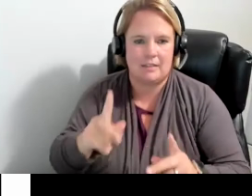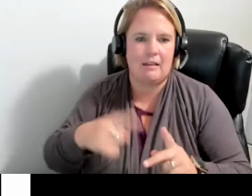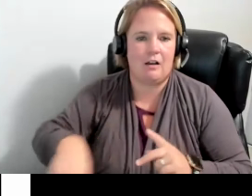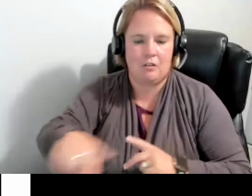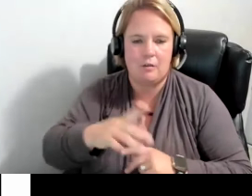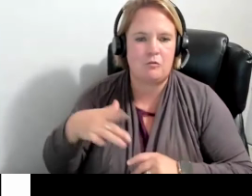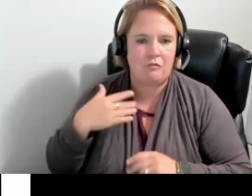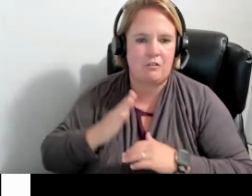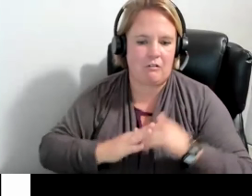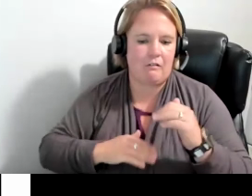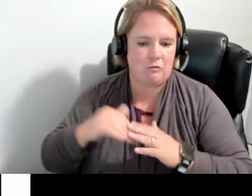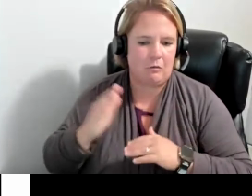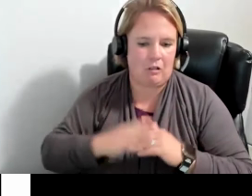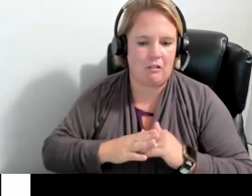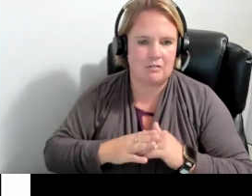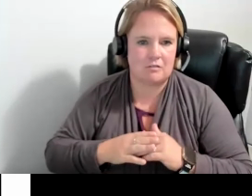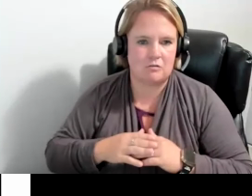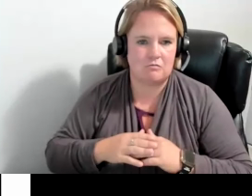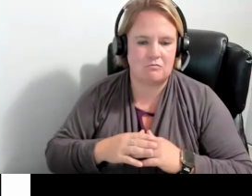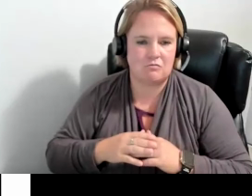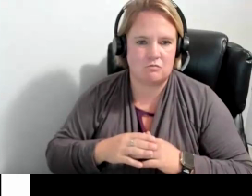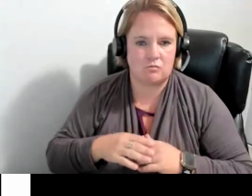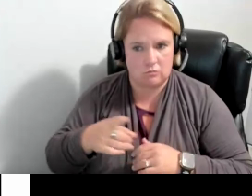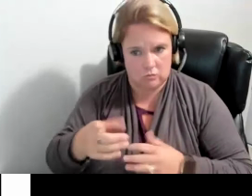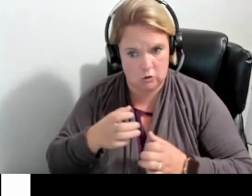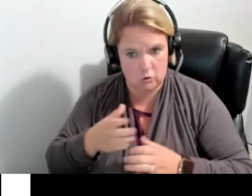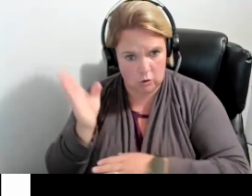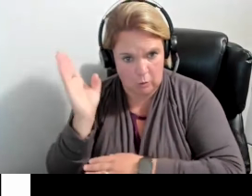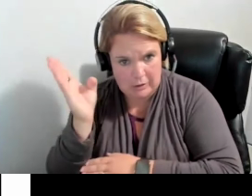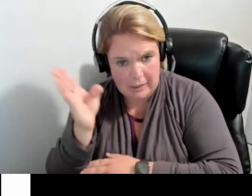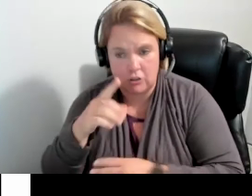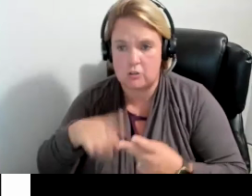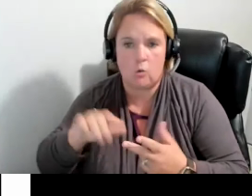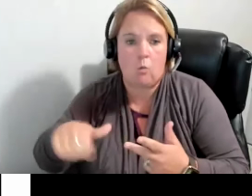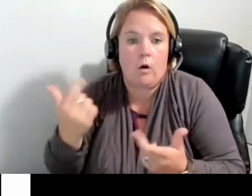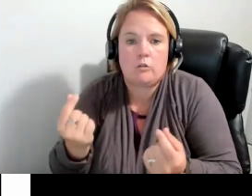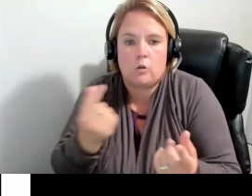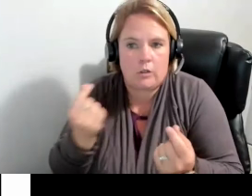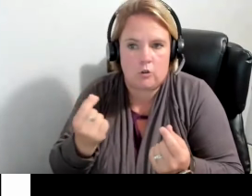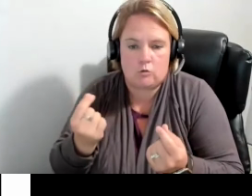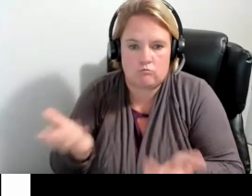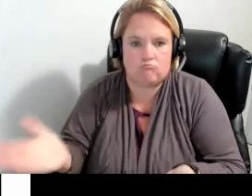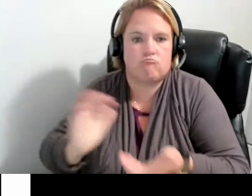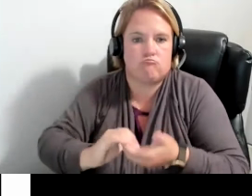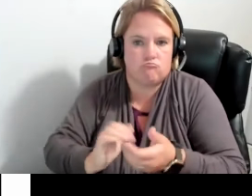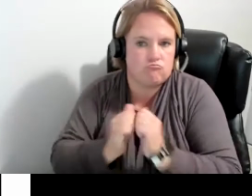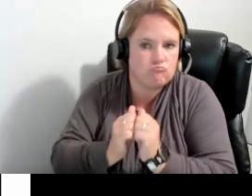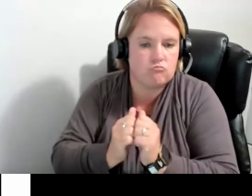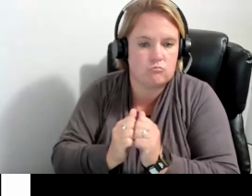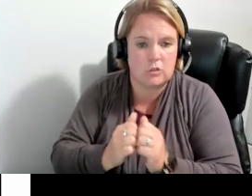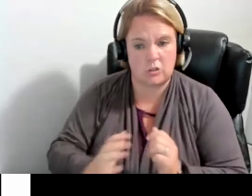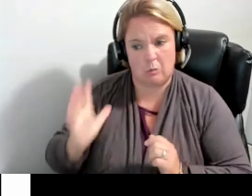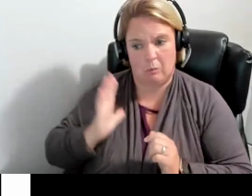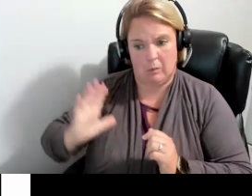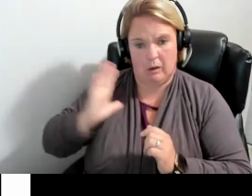have us roaming the campus. They're like, do you guys want to do presentations? Like, what else can we do? So before where they were a little more guarded, now